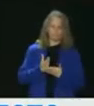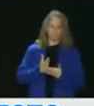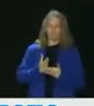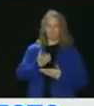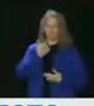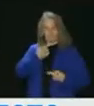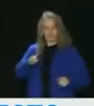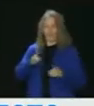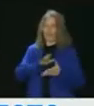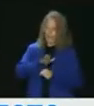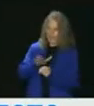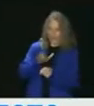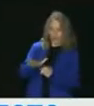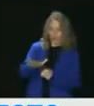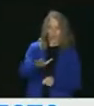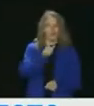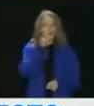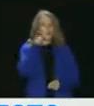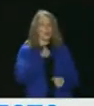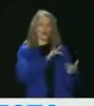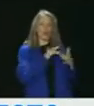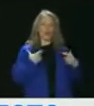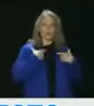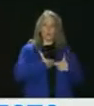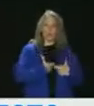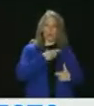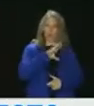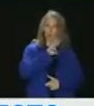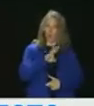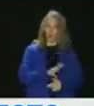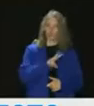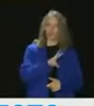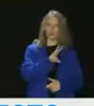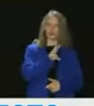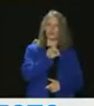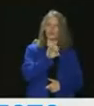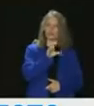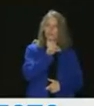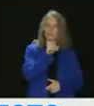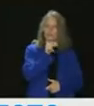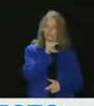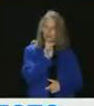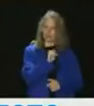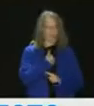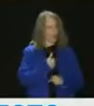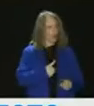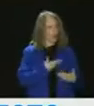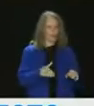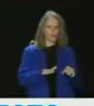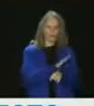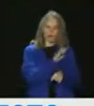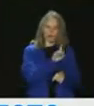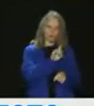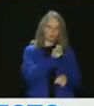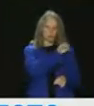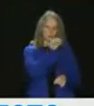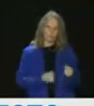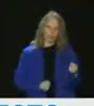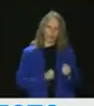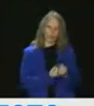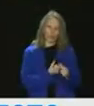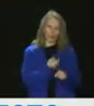yesterday with Mayor Drew Dilkins of Windsor to offer the full and continued support of the federal government.